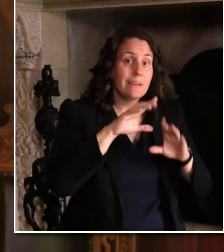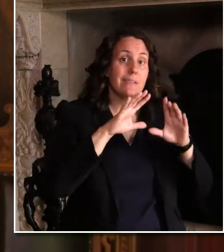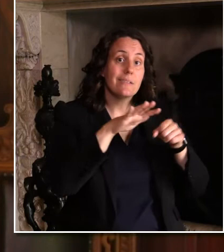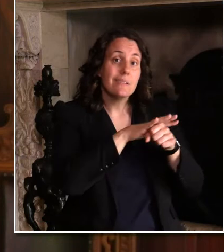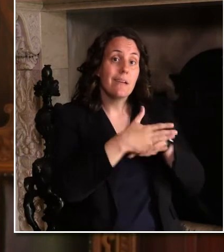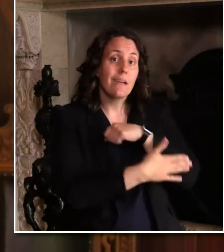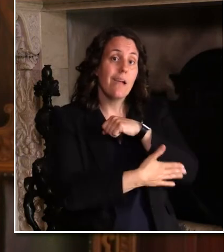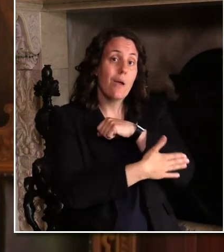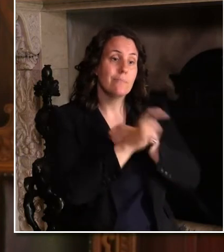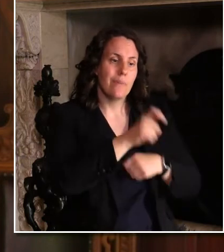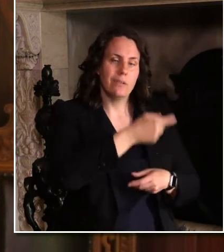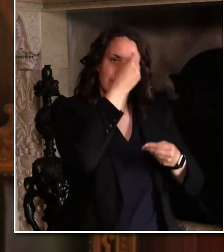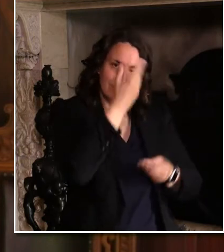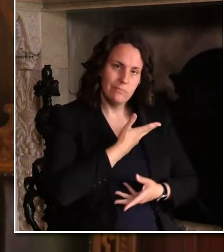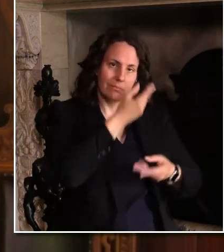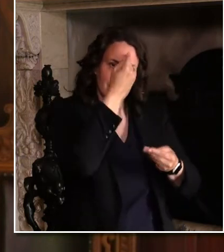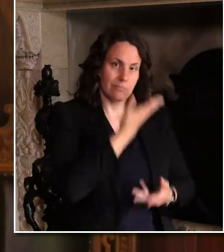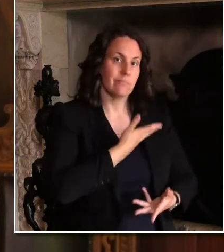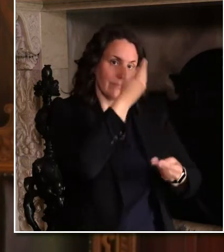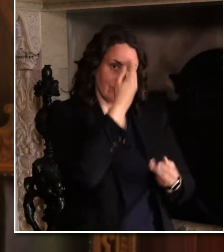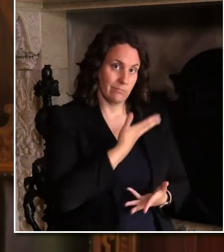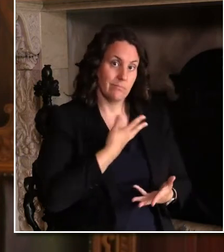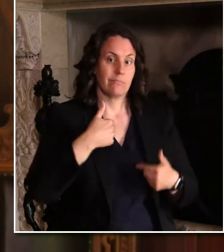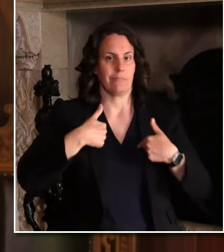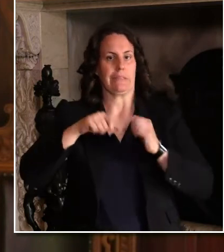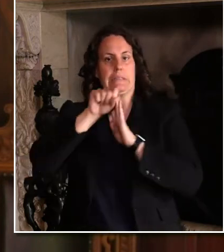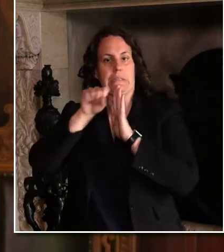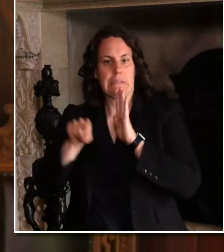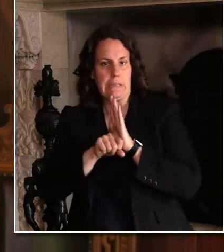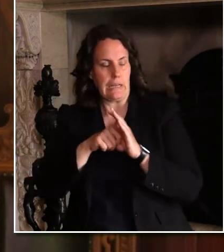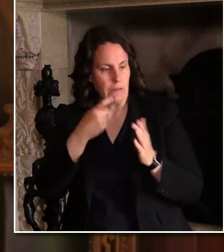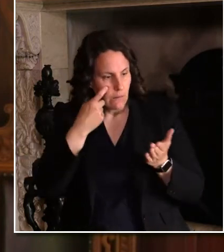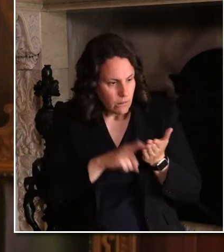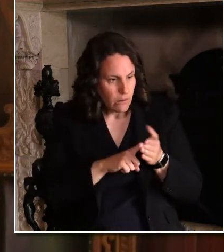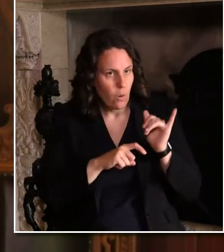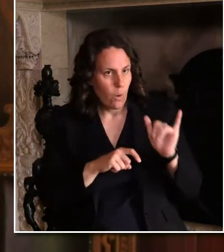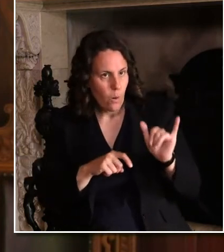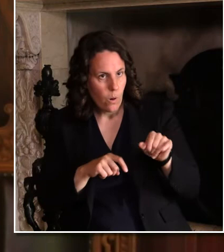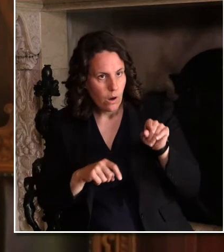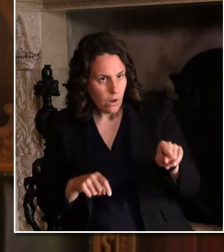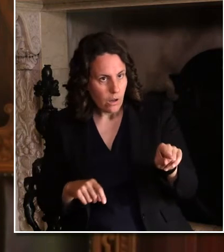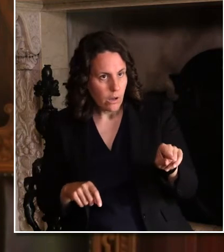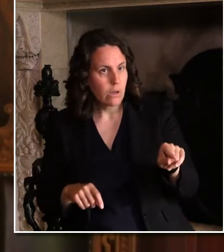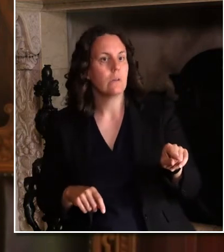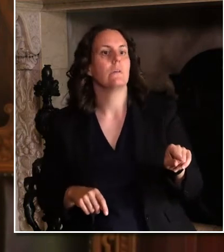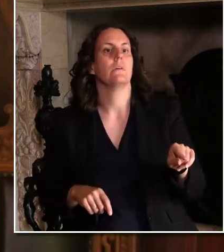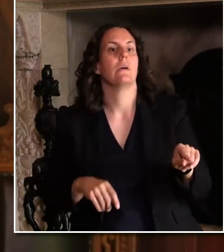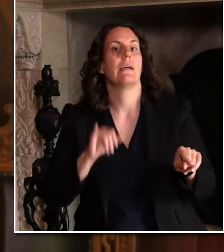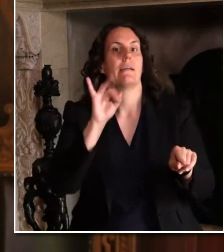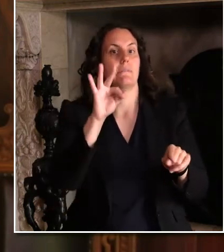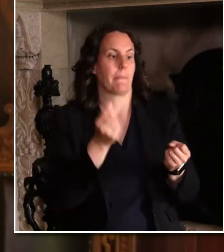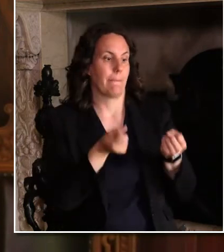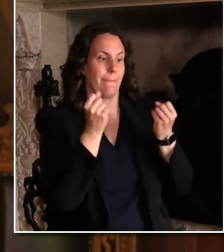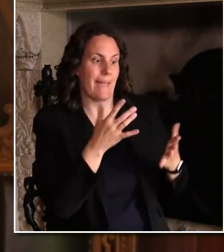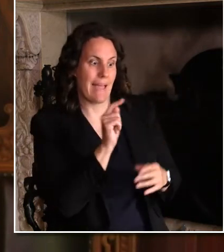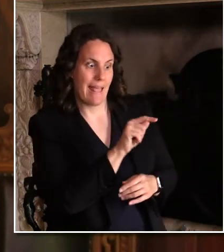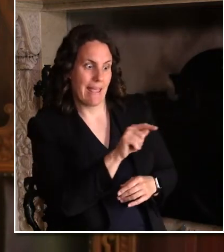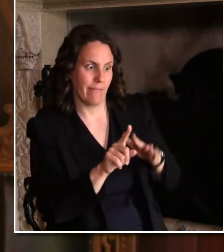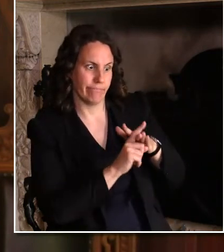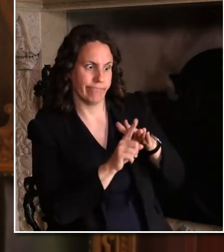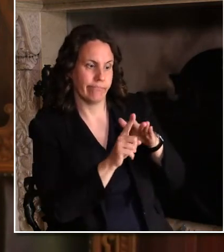in. If they are clustered in a workplace, we recognize that as an outbreak. We post it as a public health investigation, and we make our team available for